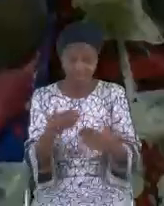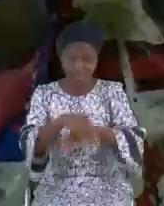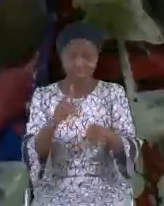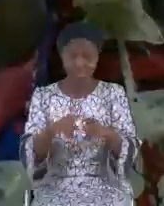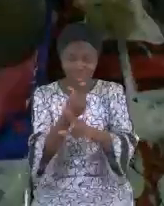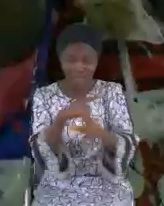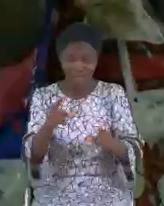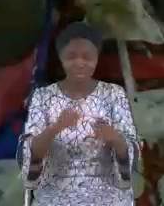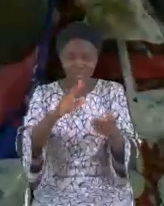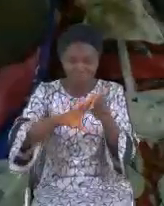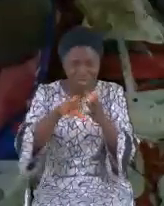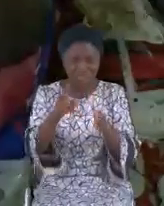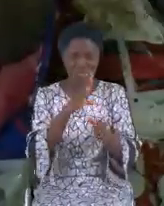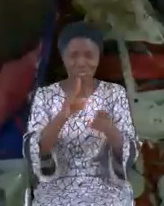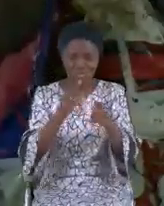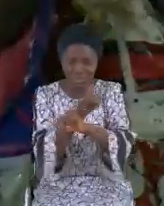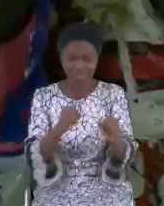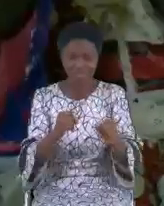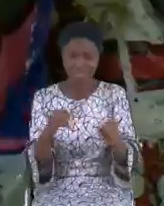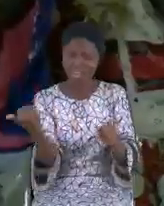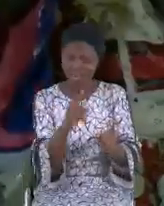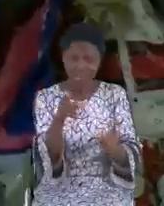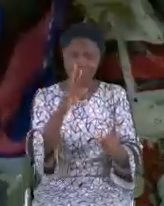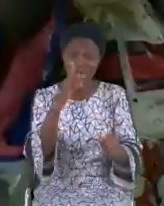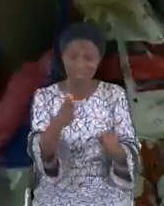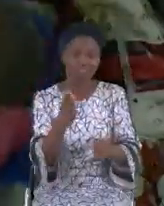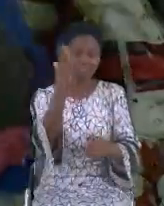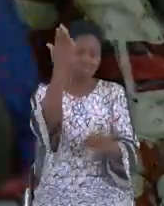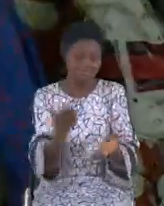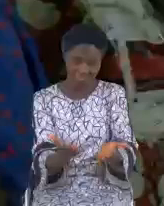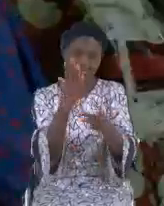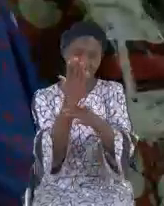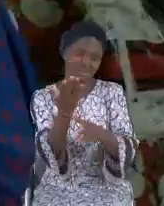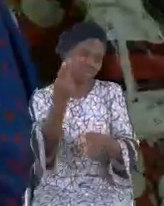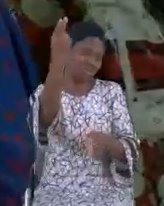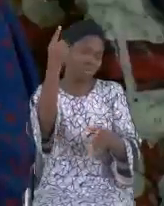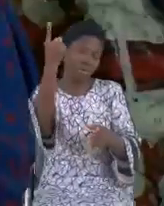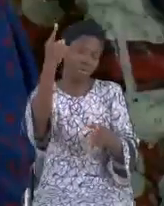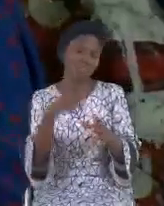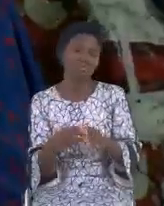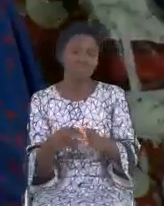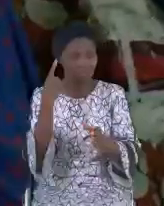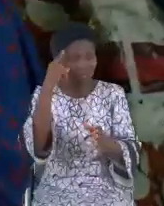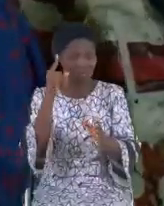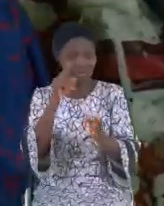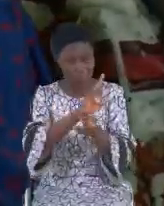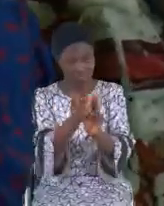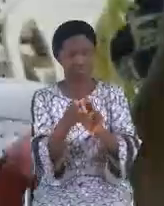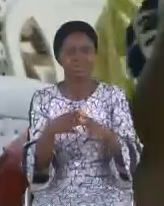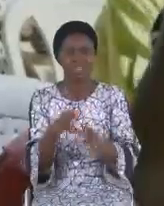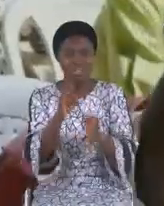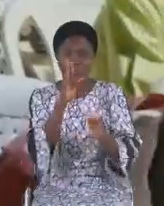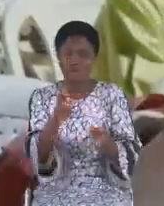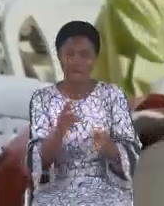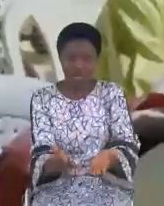are, raise up that hand there. God bless you. God bless you. Tonight is your night of salvation. If you're raising up your hand,